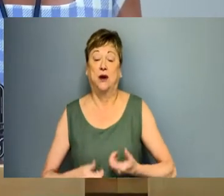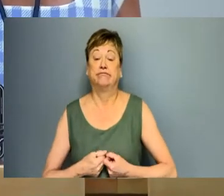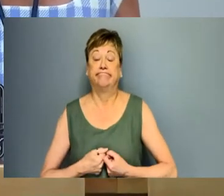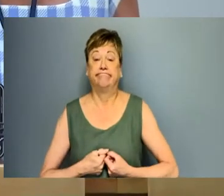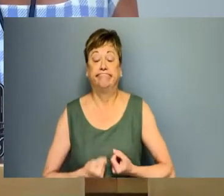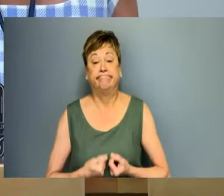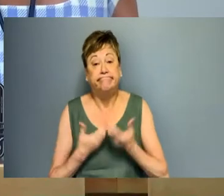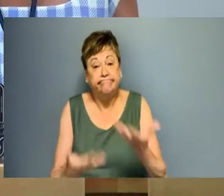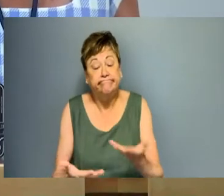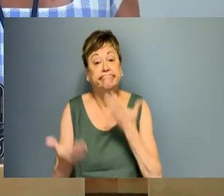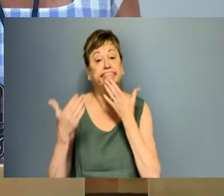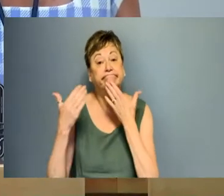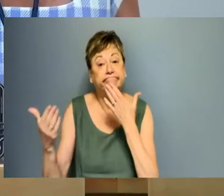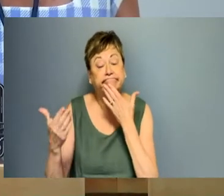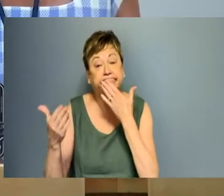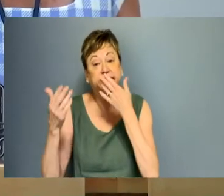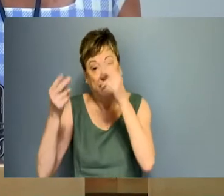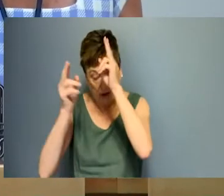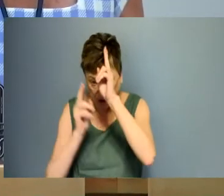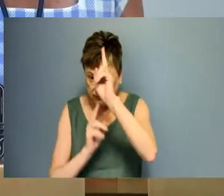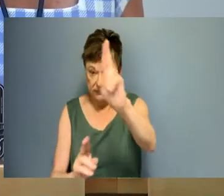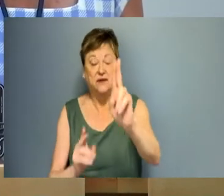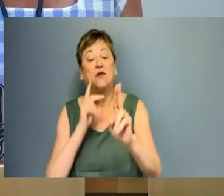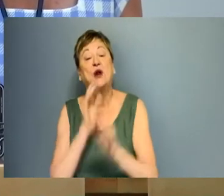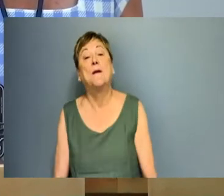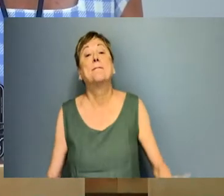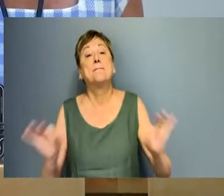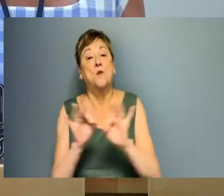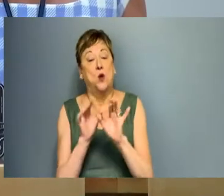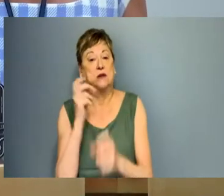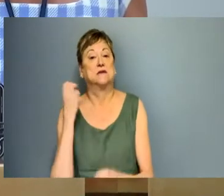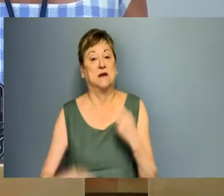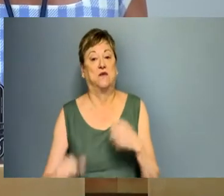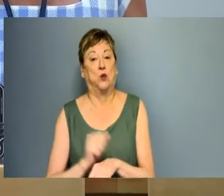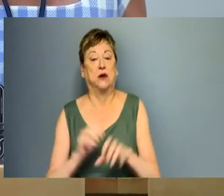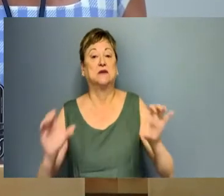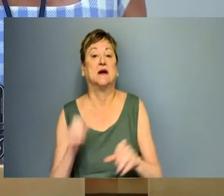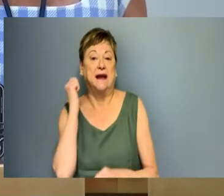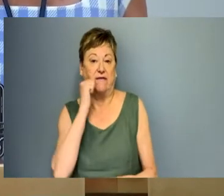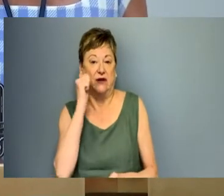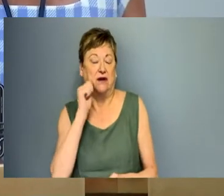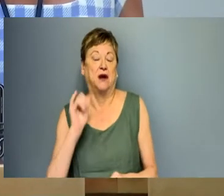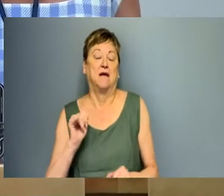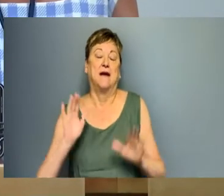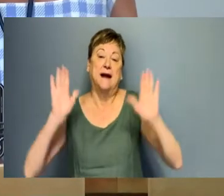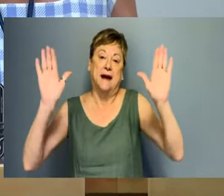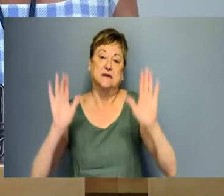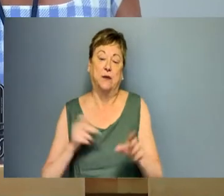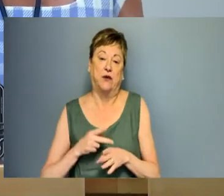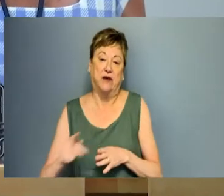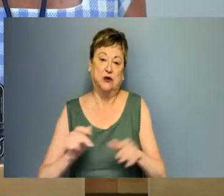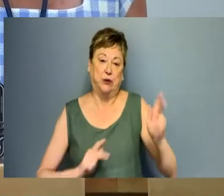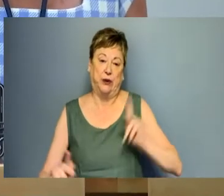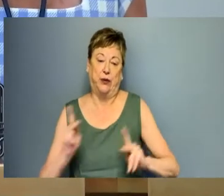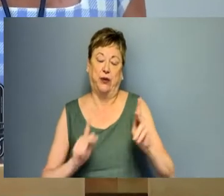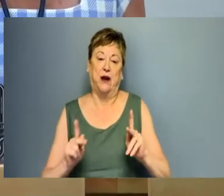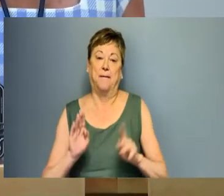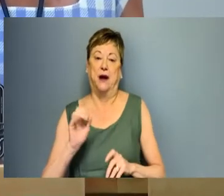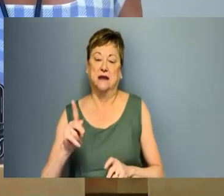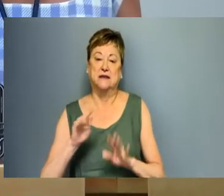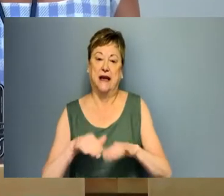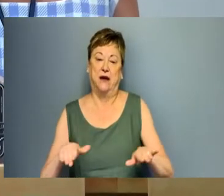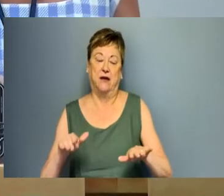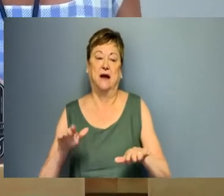gratitude and admiration for the important and difficult work performed every day by our excellent professionals at the Bucks County Children and Youth